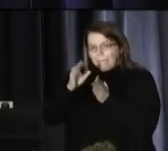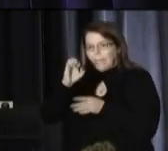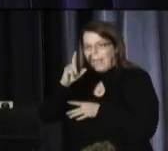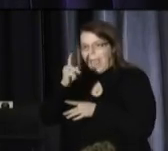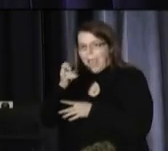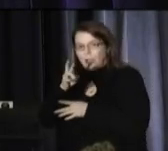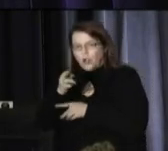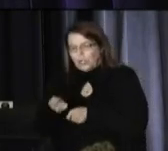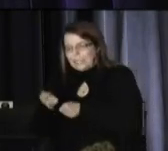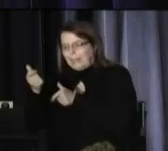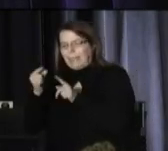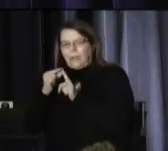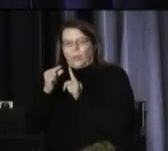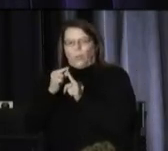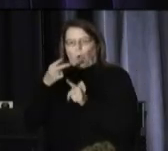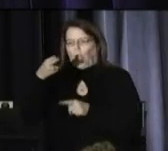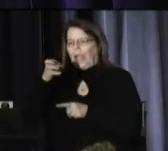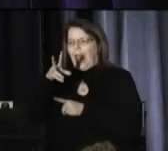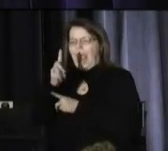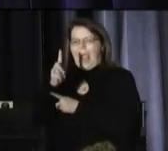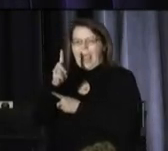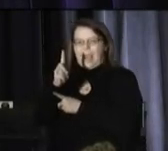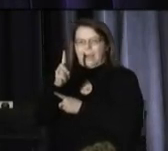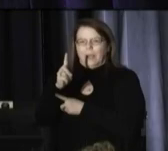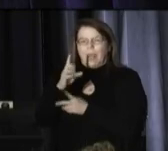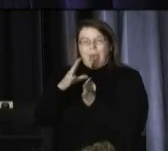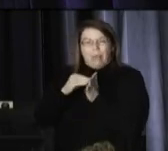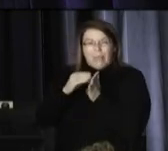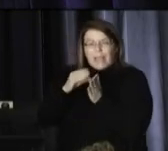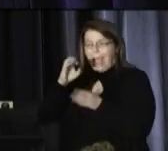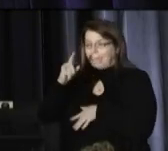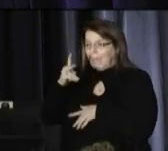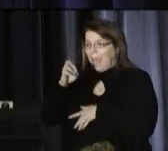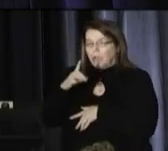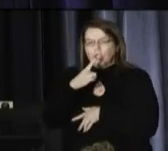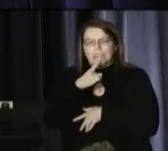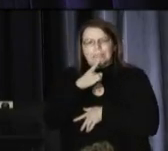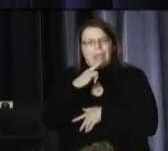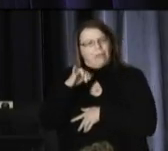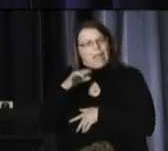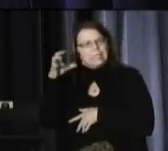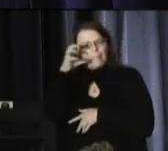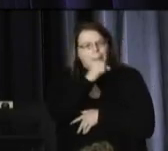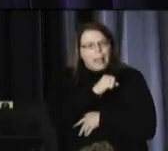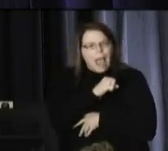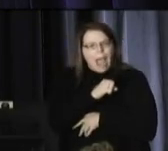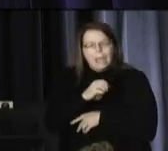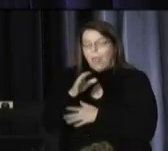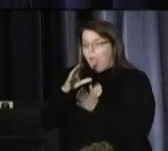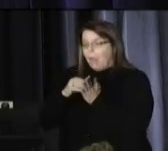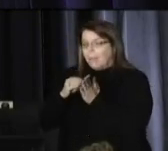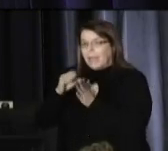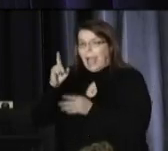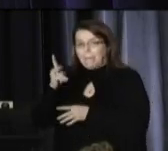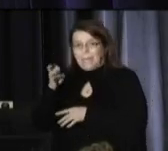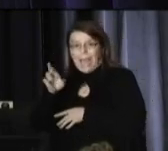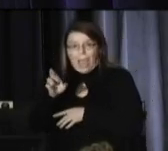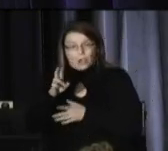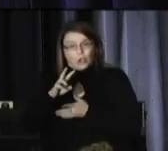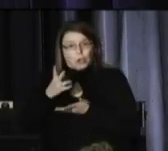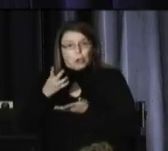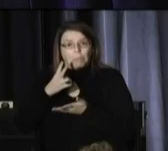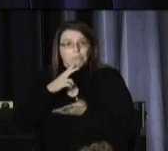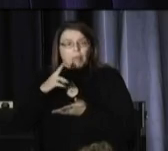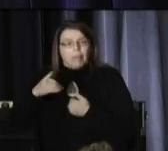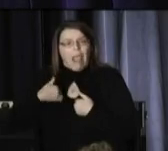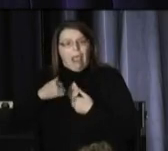head from the title. The copy editor says it's implied. The copy editor means well. The copy